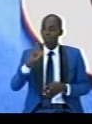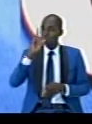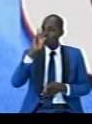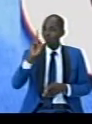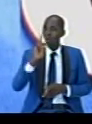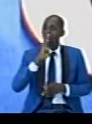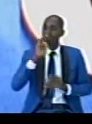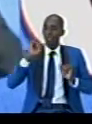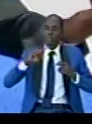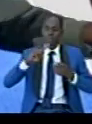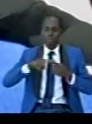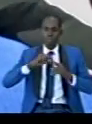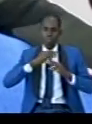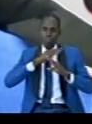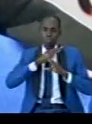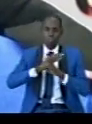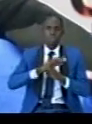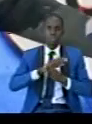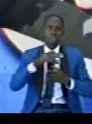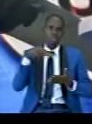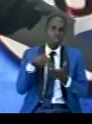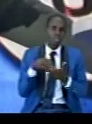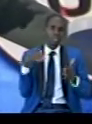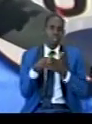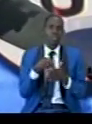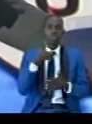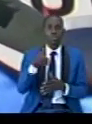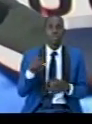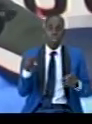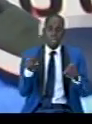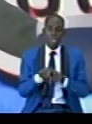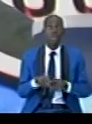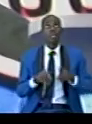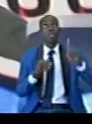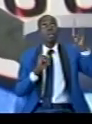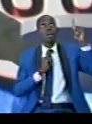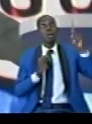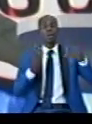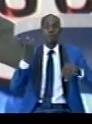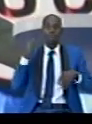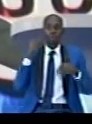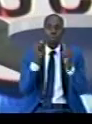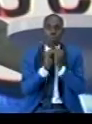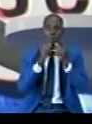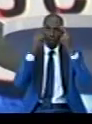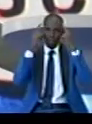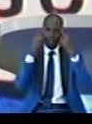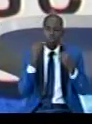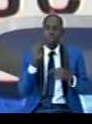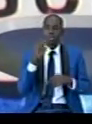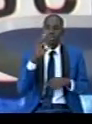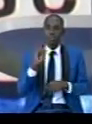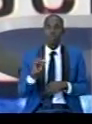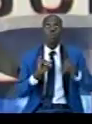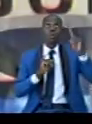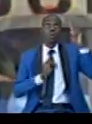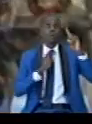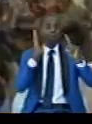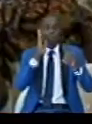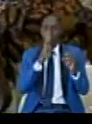stand before you. As I was with Moses, so I will be with